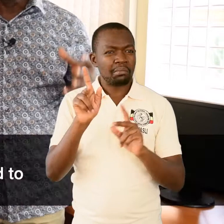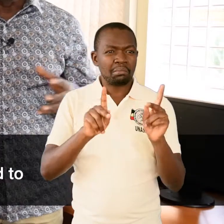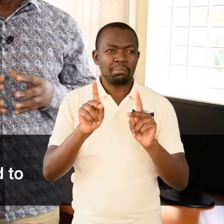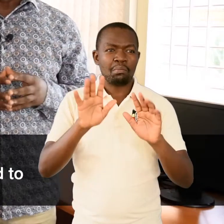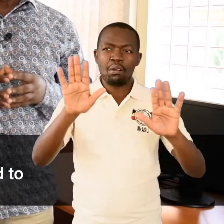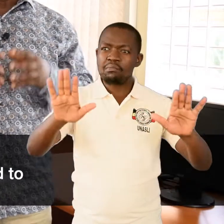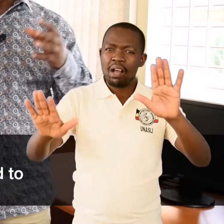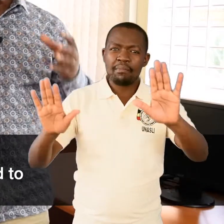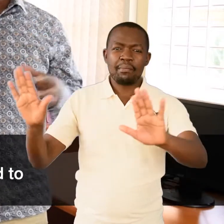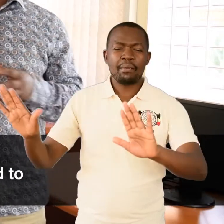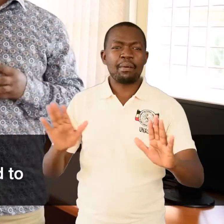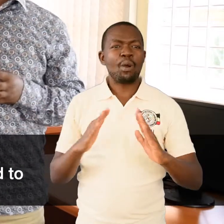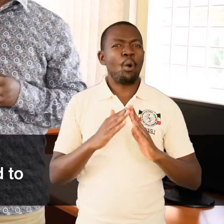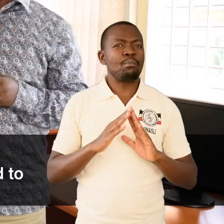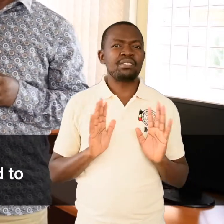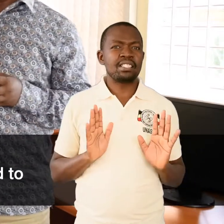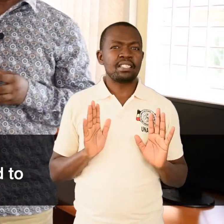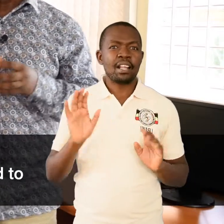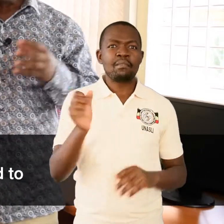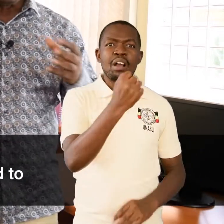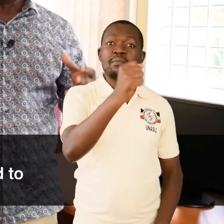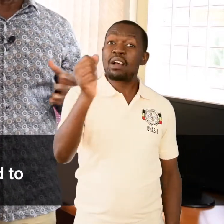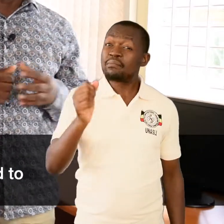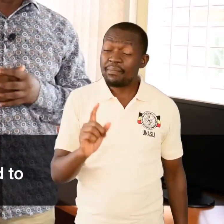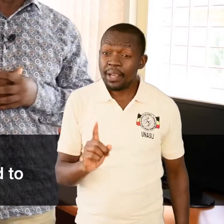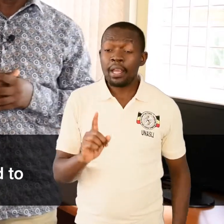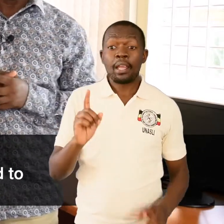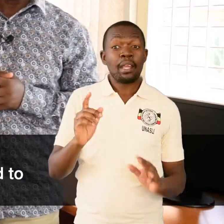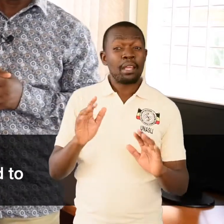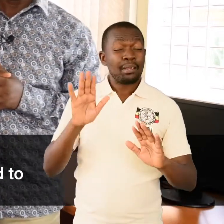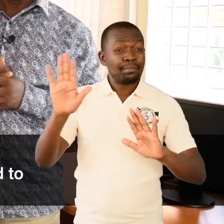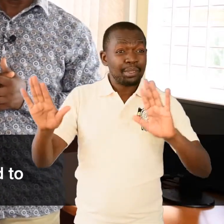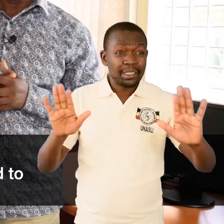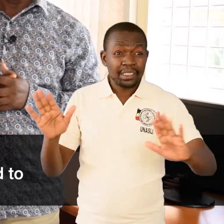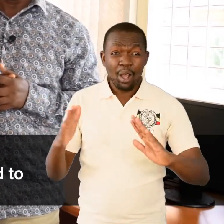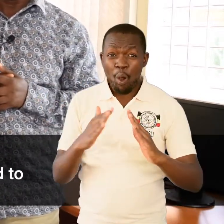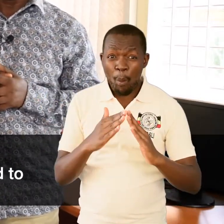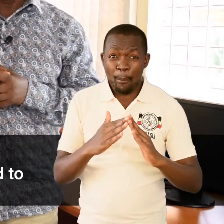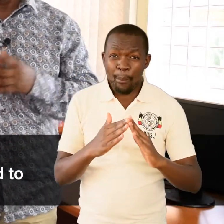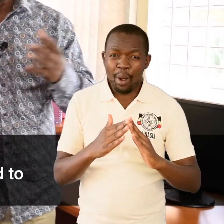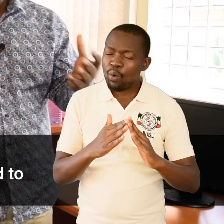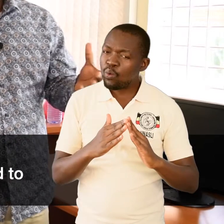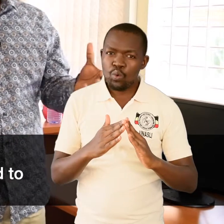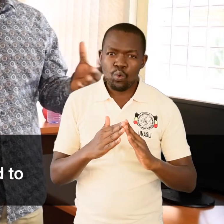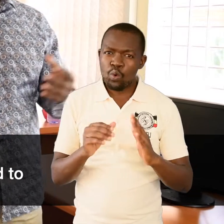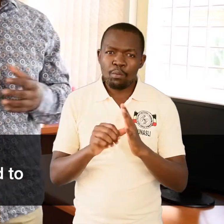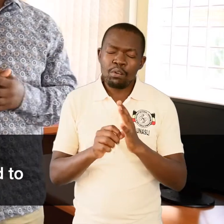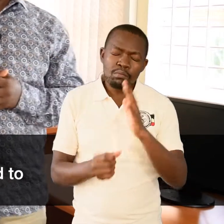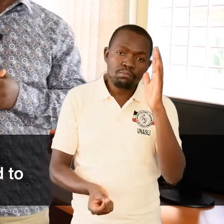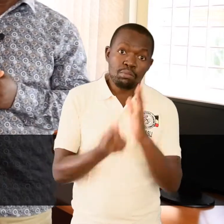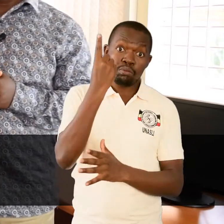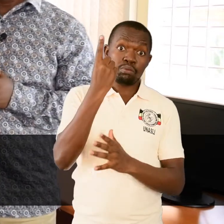The lockdown created a crisis in fuel